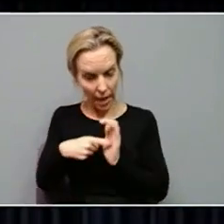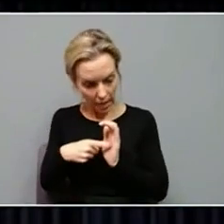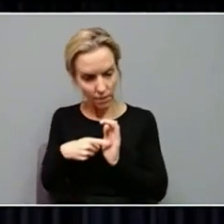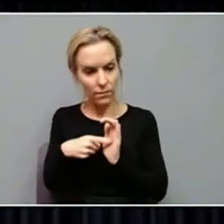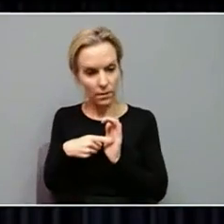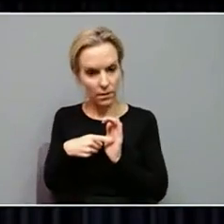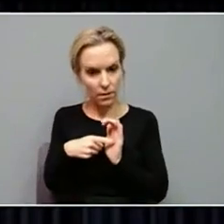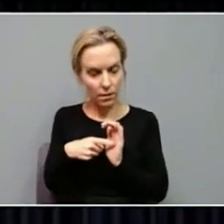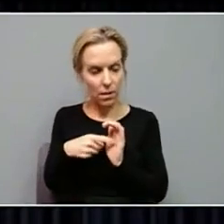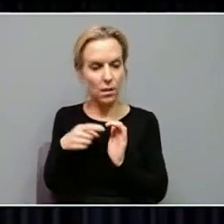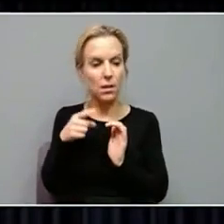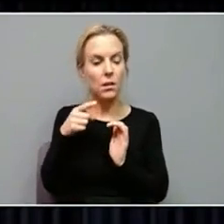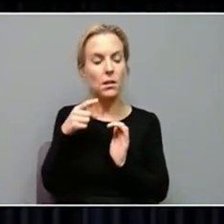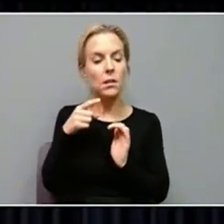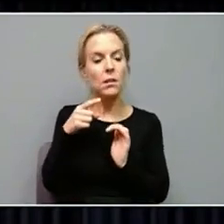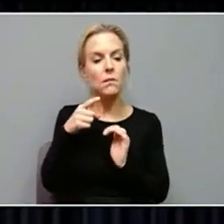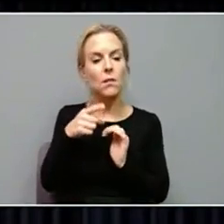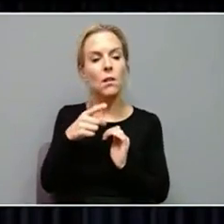vote of the General Assembly?